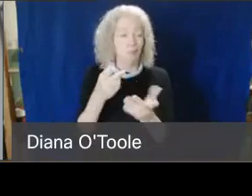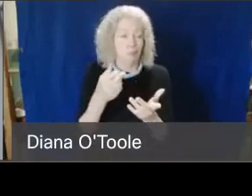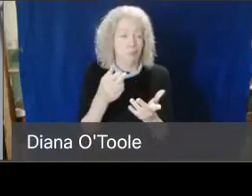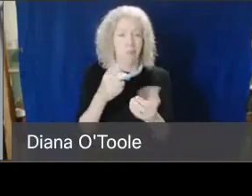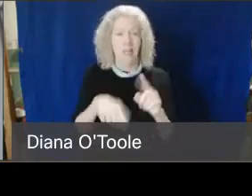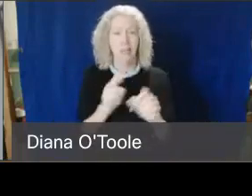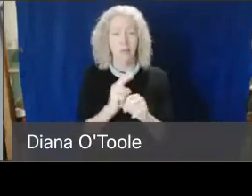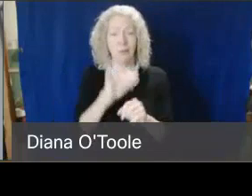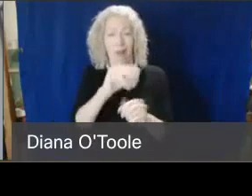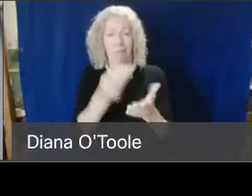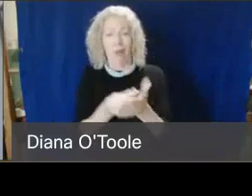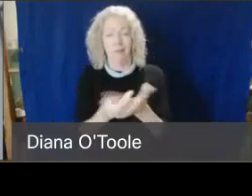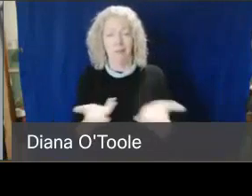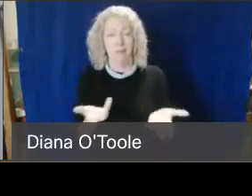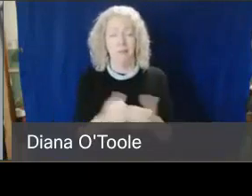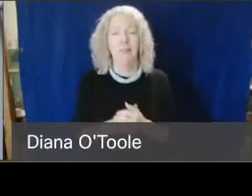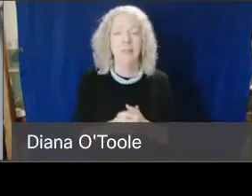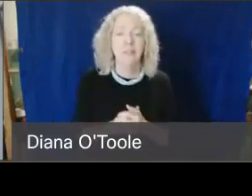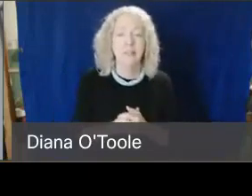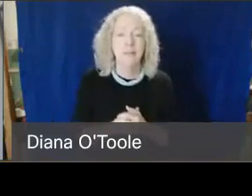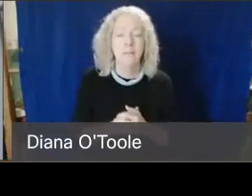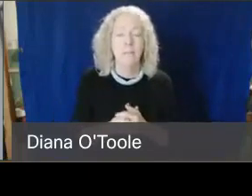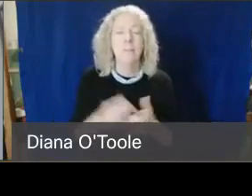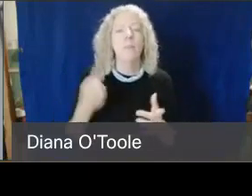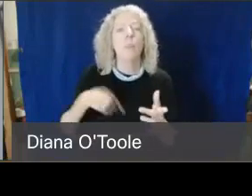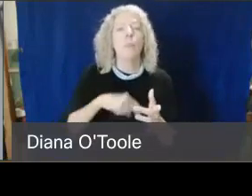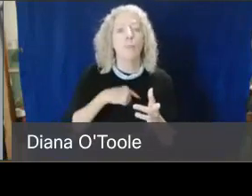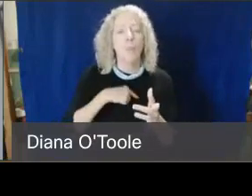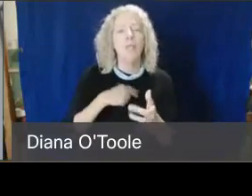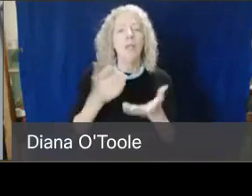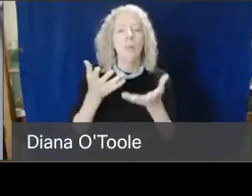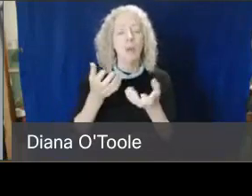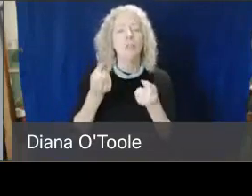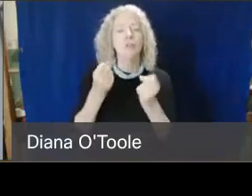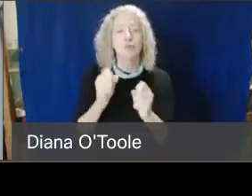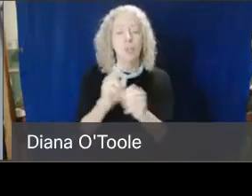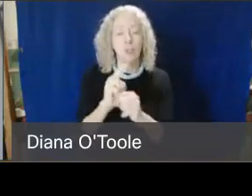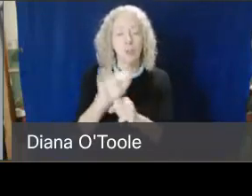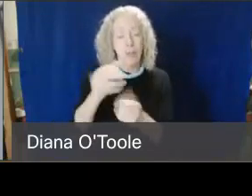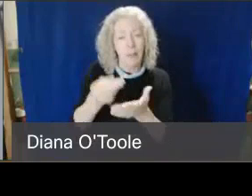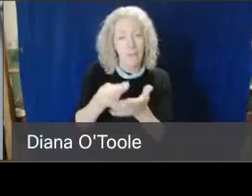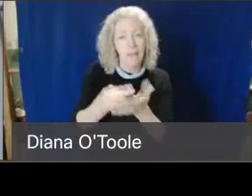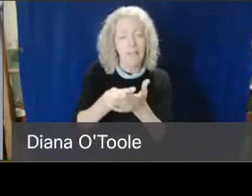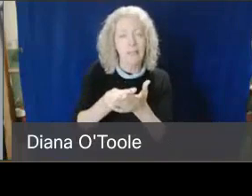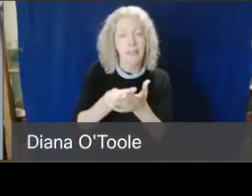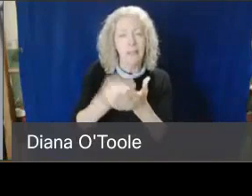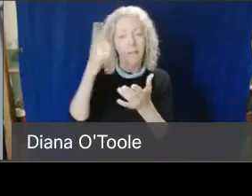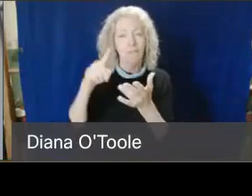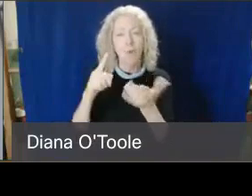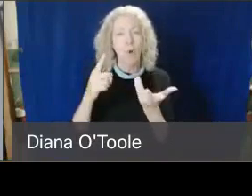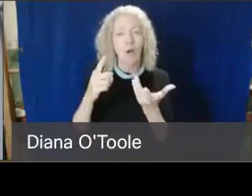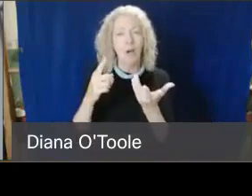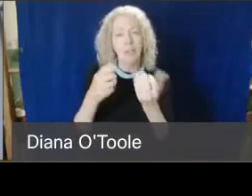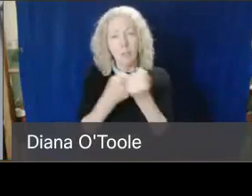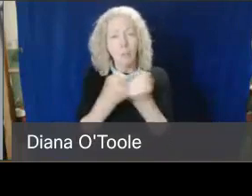had thought and we had built plans to try to use some of the funds to provide funding support to newly unemployed people